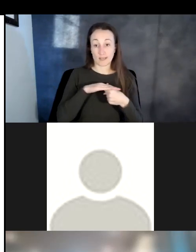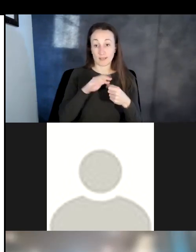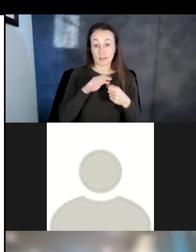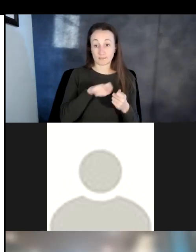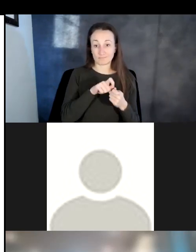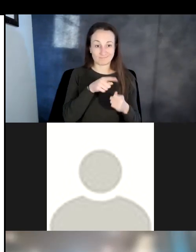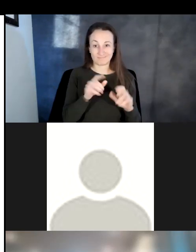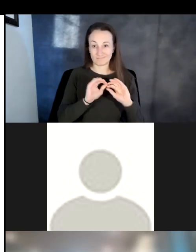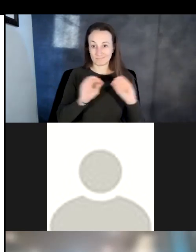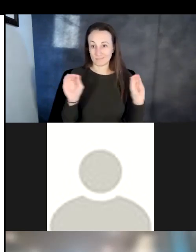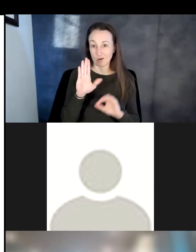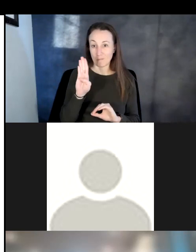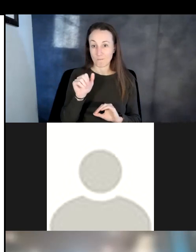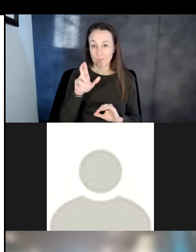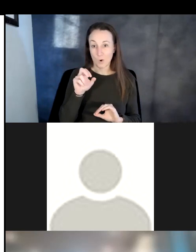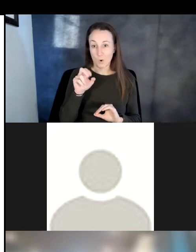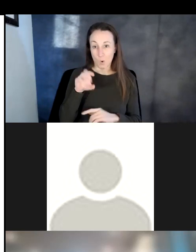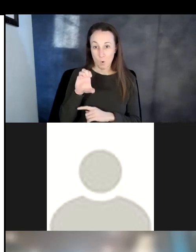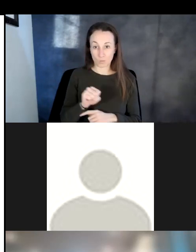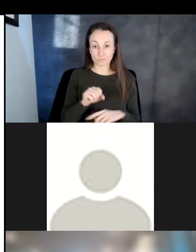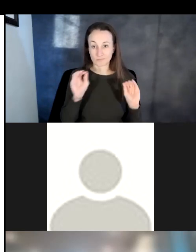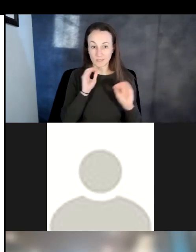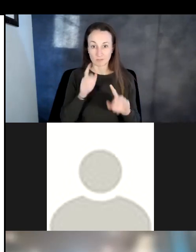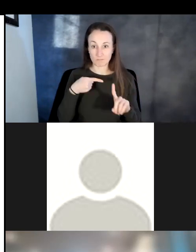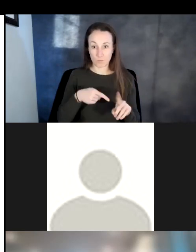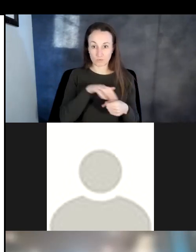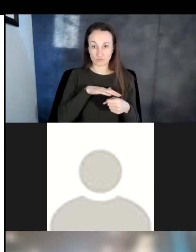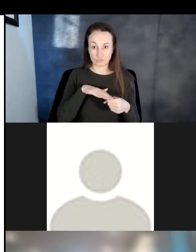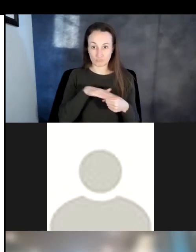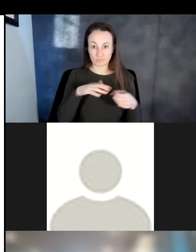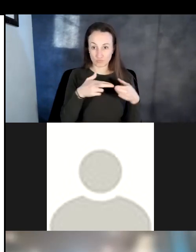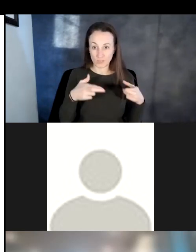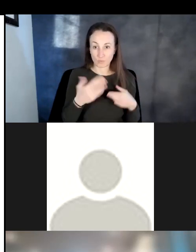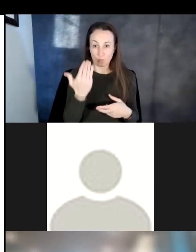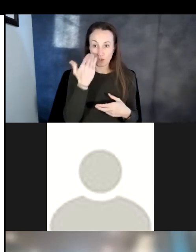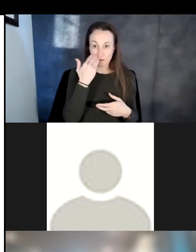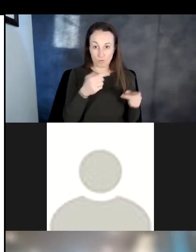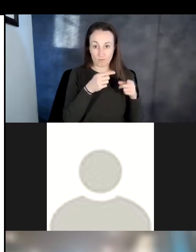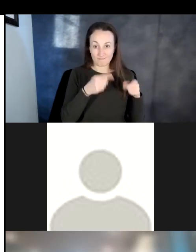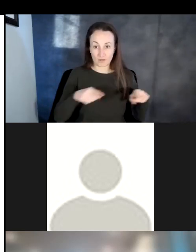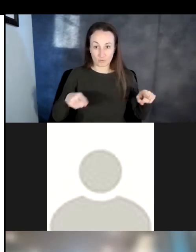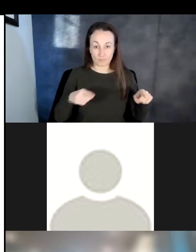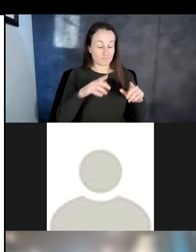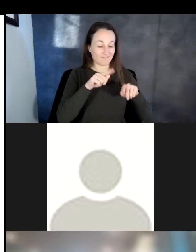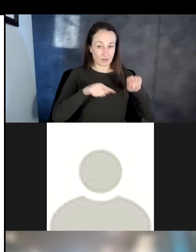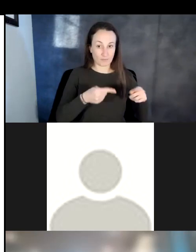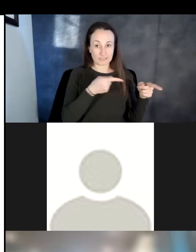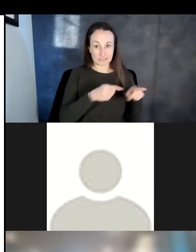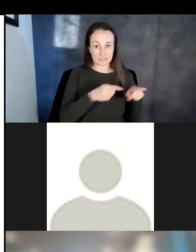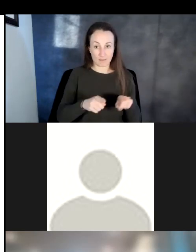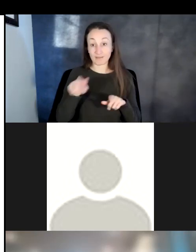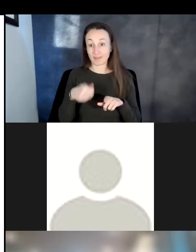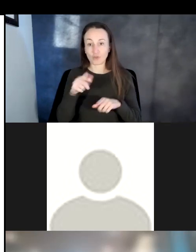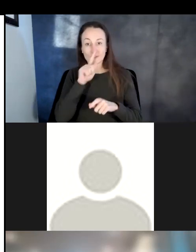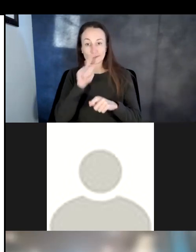these have no barcodes on them. They just point to the region where we know the variability is going to be. And the other set is barcode.